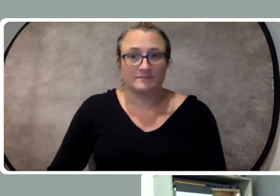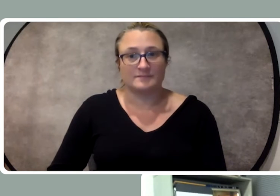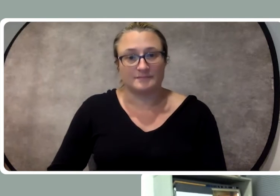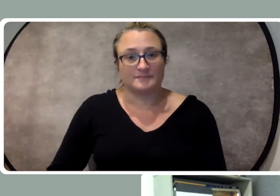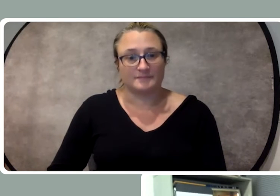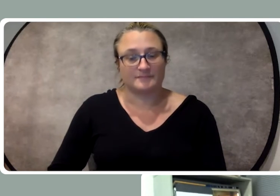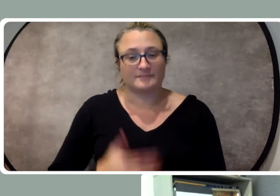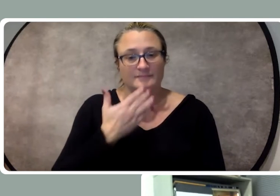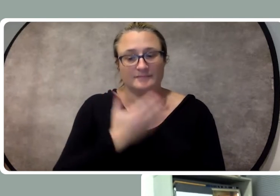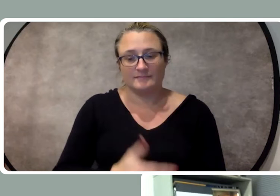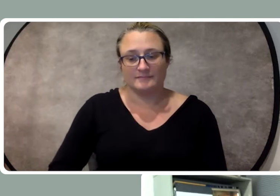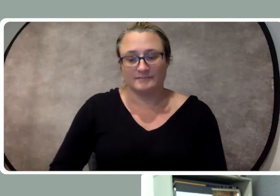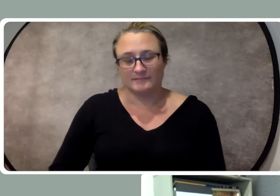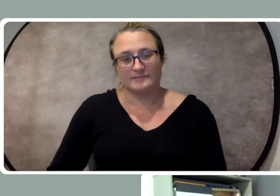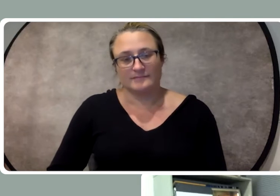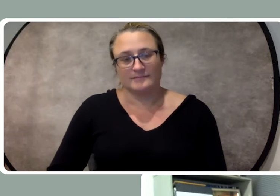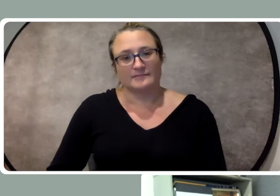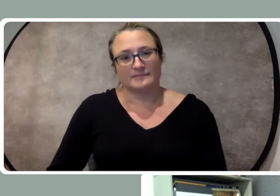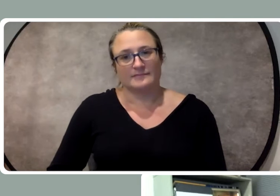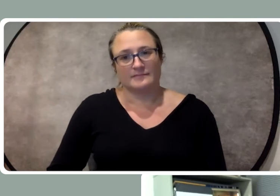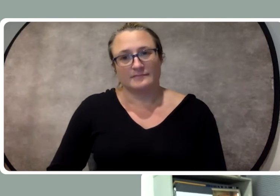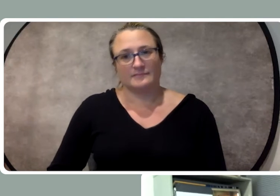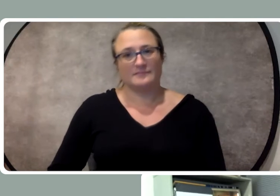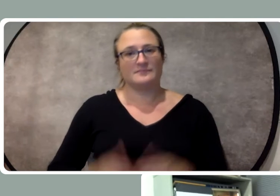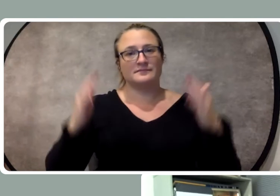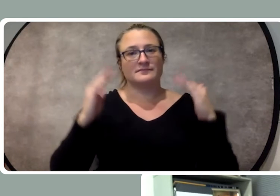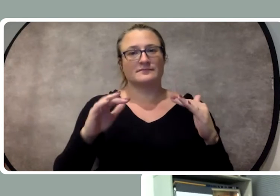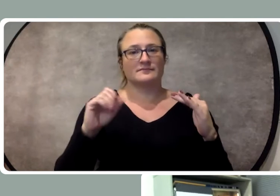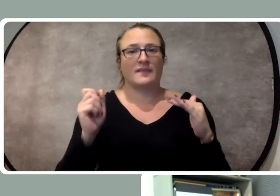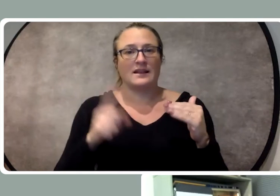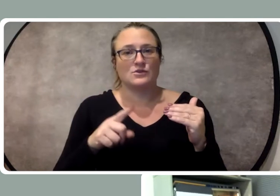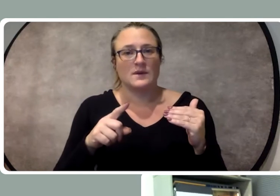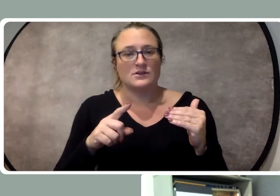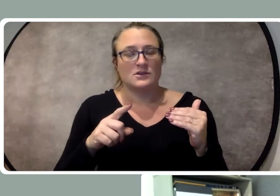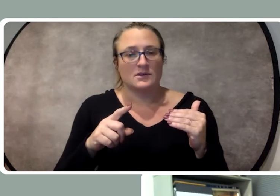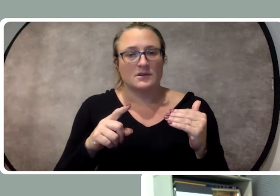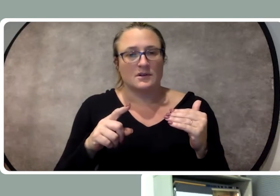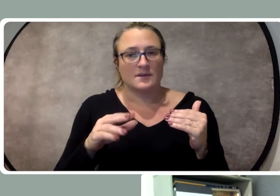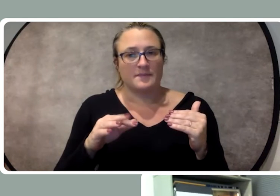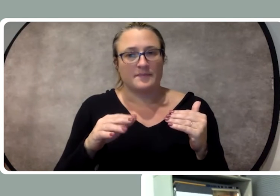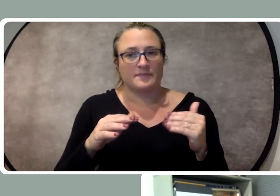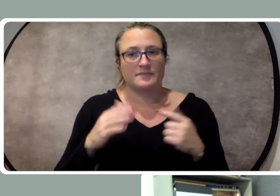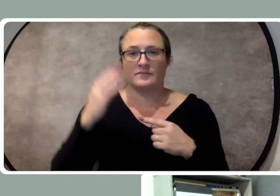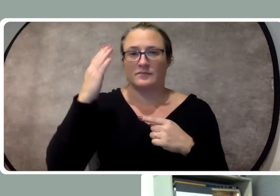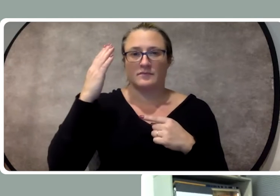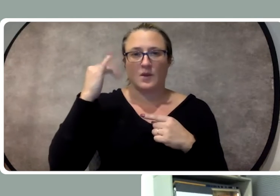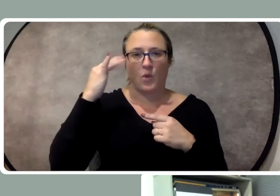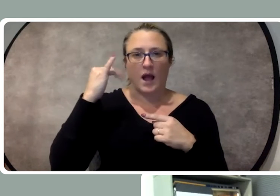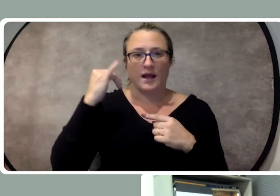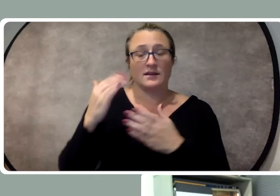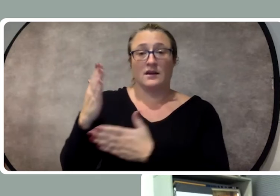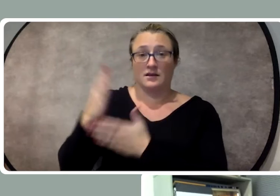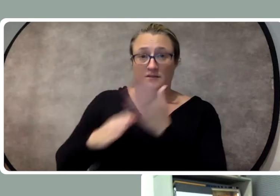Thank you. Our next question is, why do some people